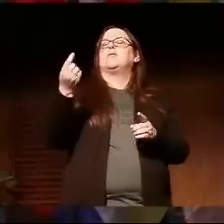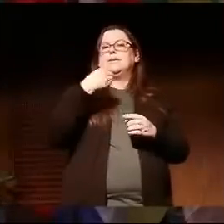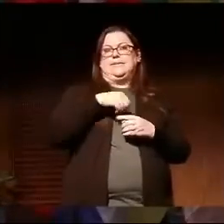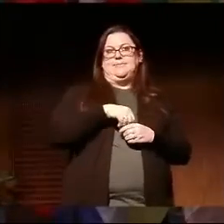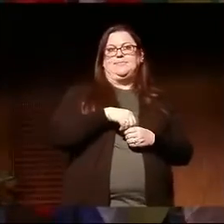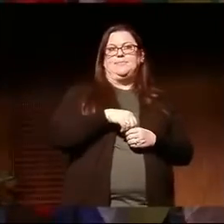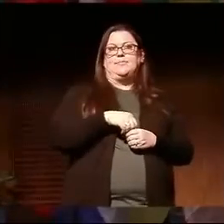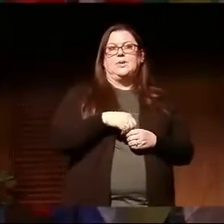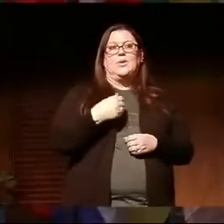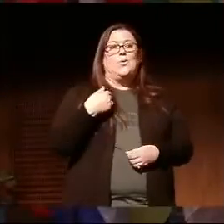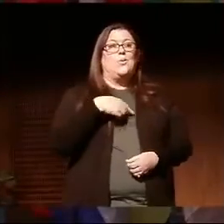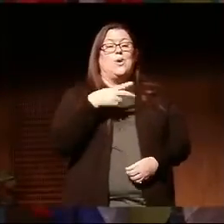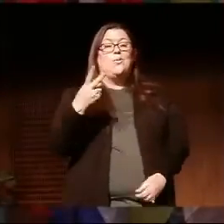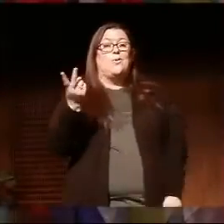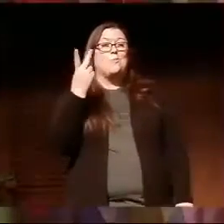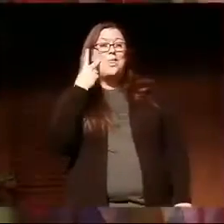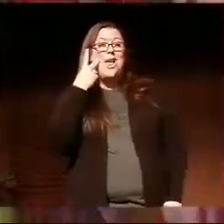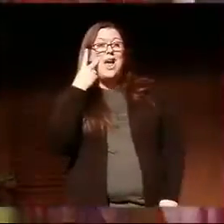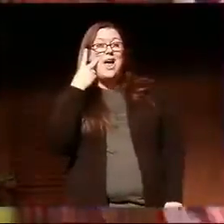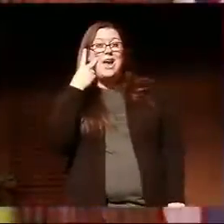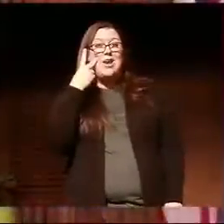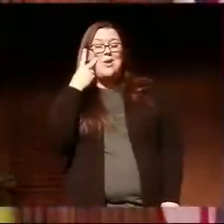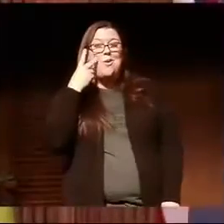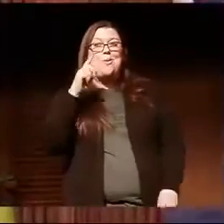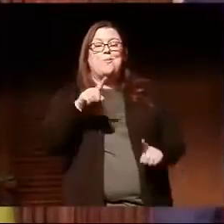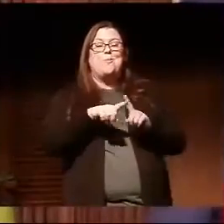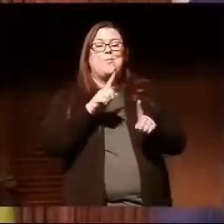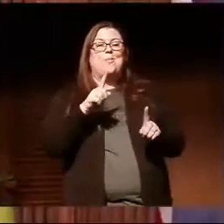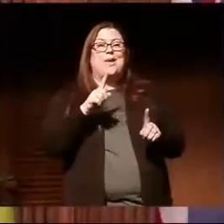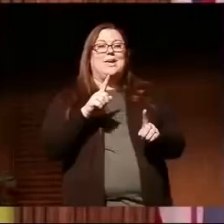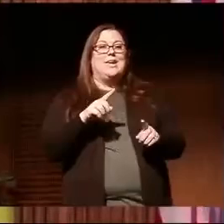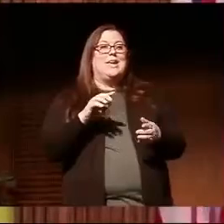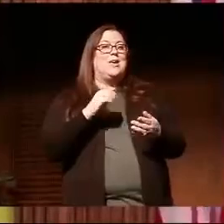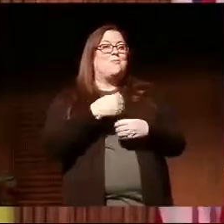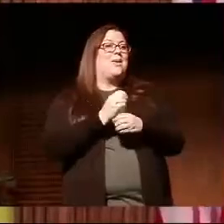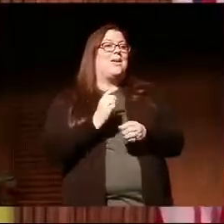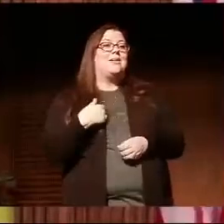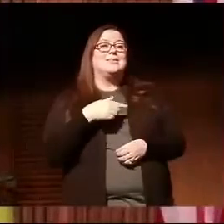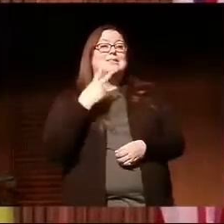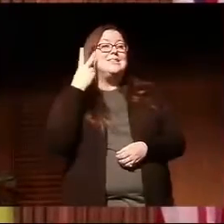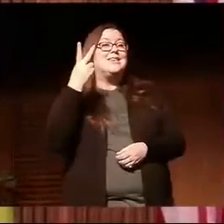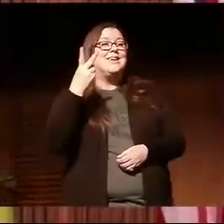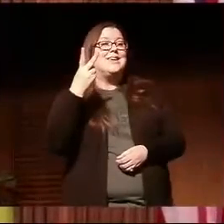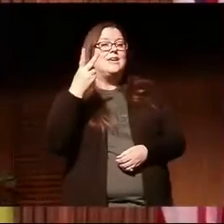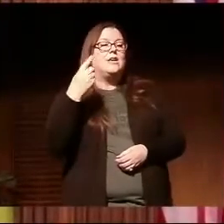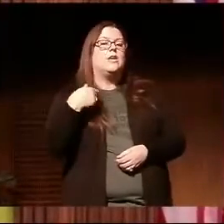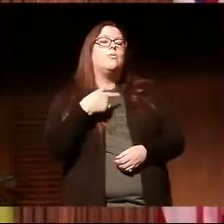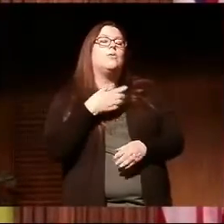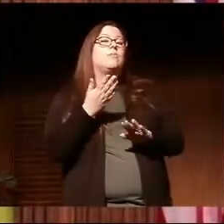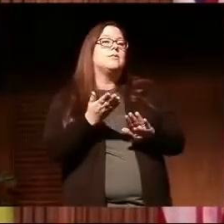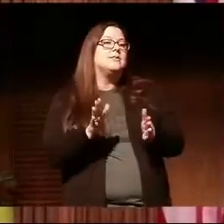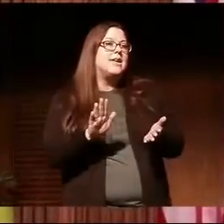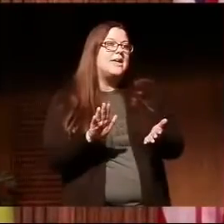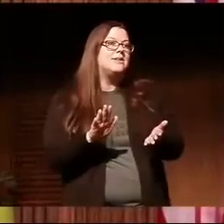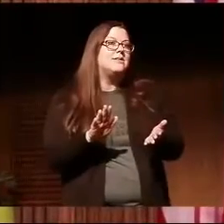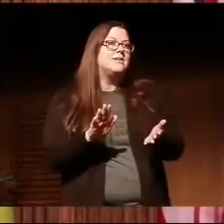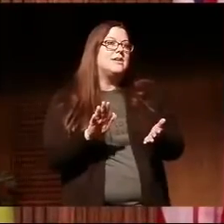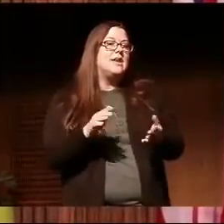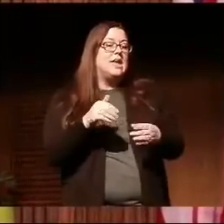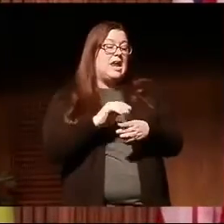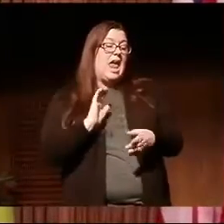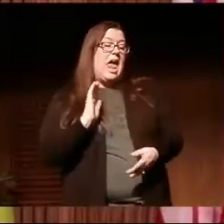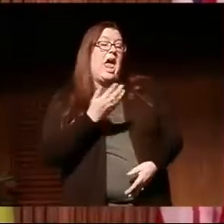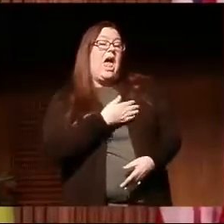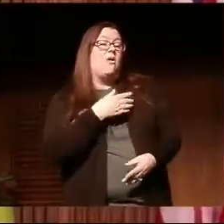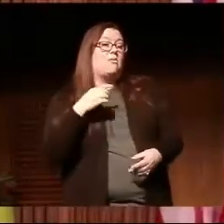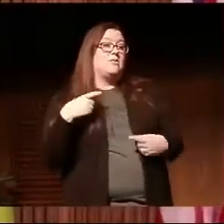he made us see. And yes, we were even dead in our trespasses and sins.